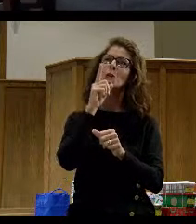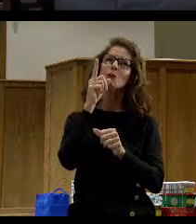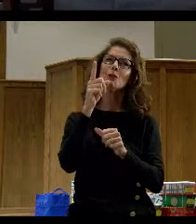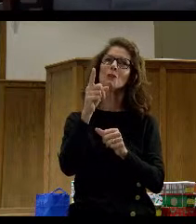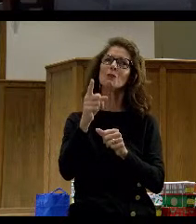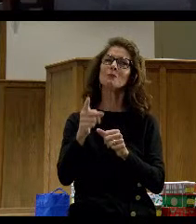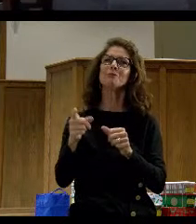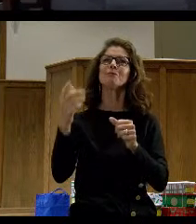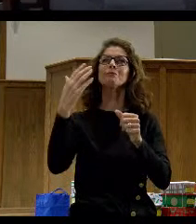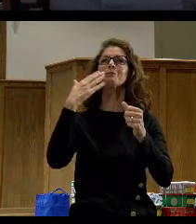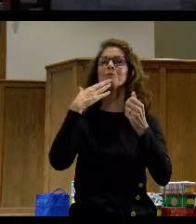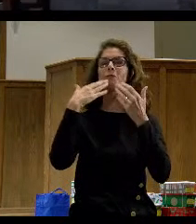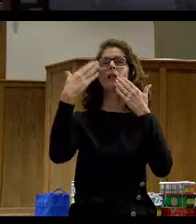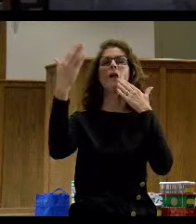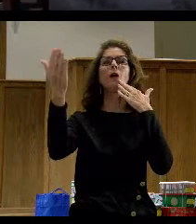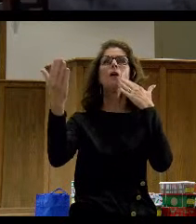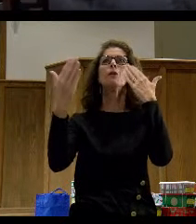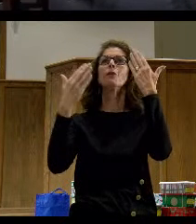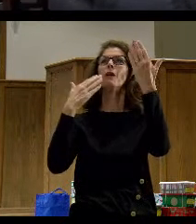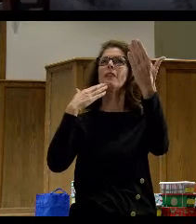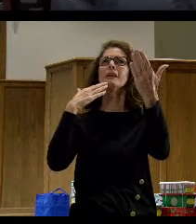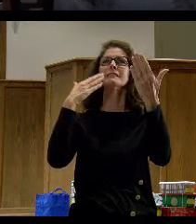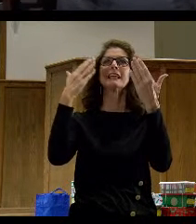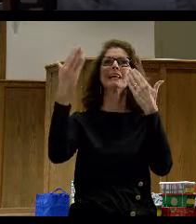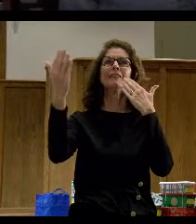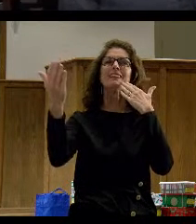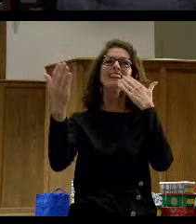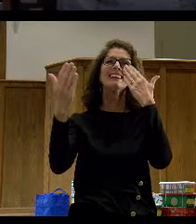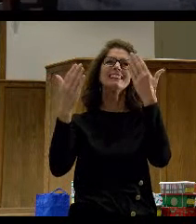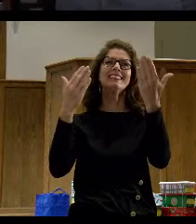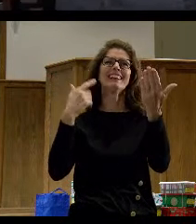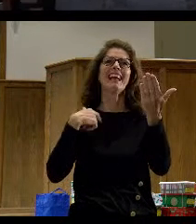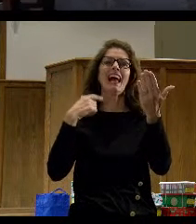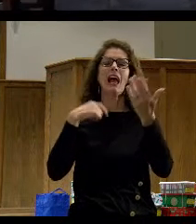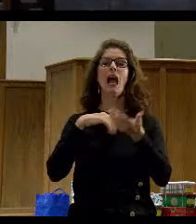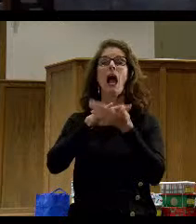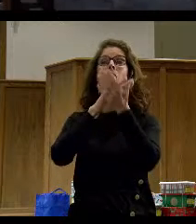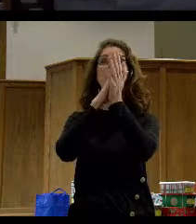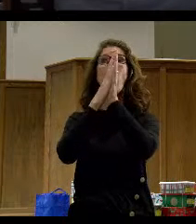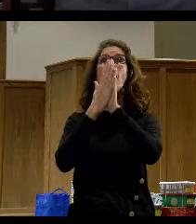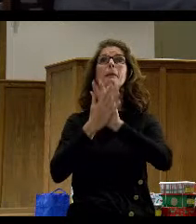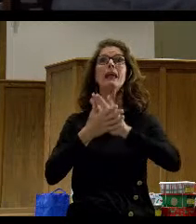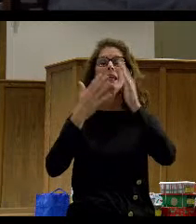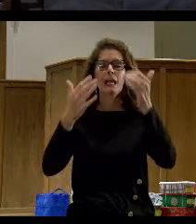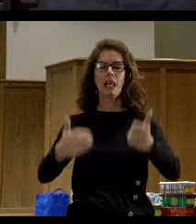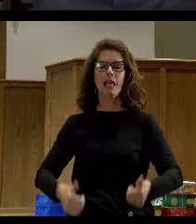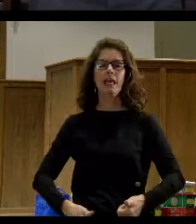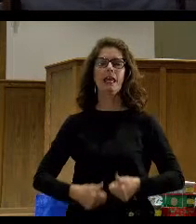true. With thanksgiving, I'll be a living